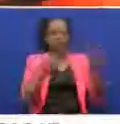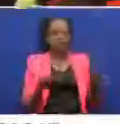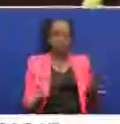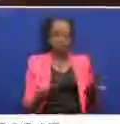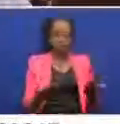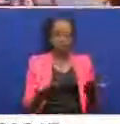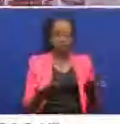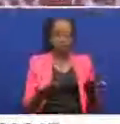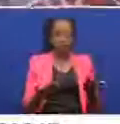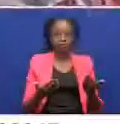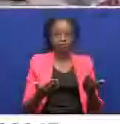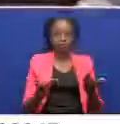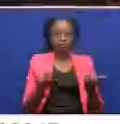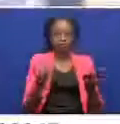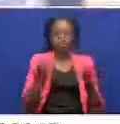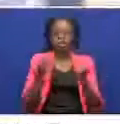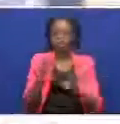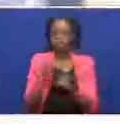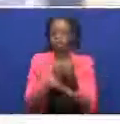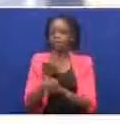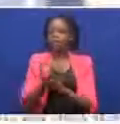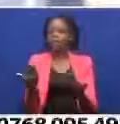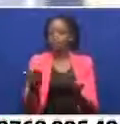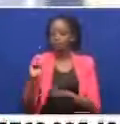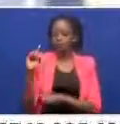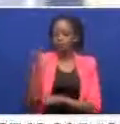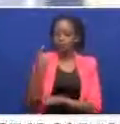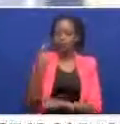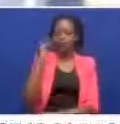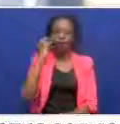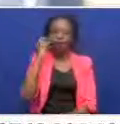to as sideshows.